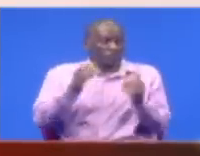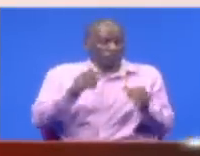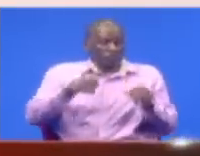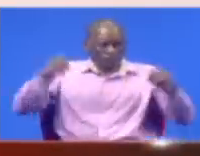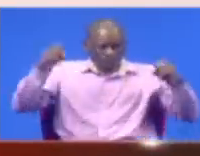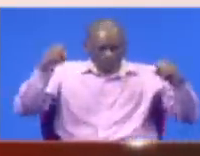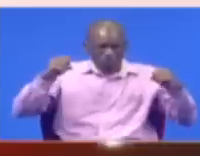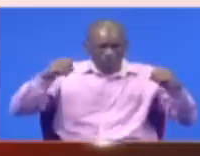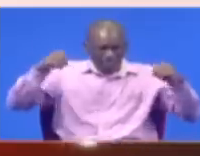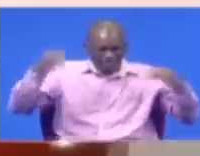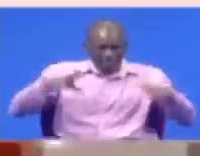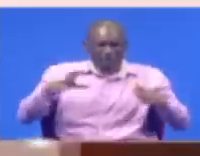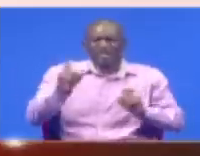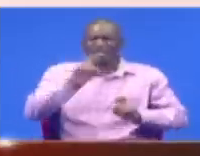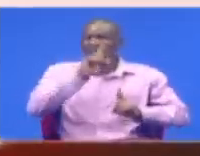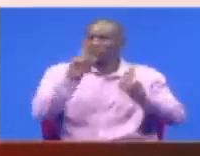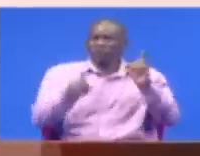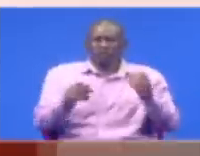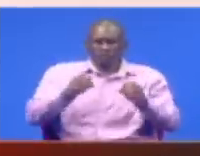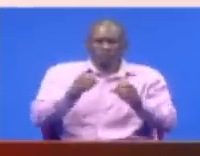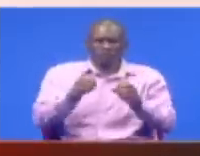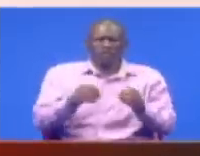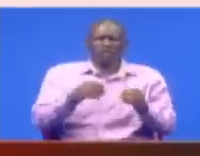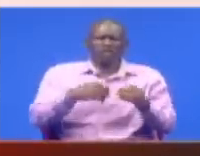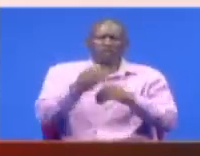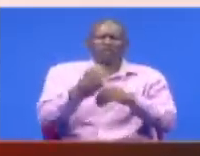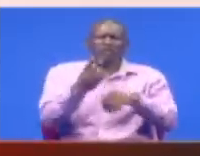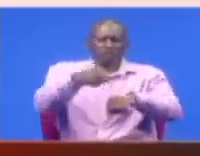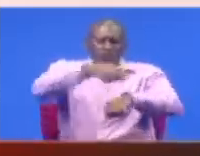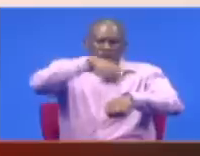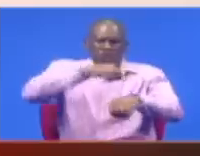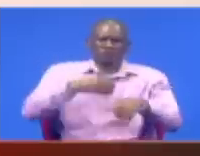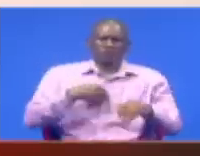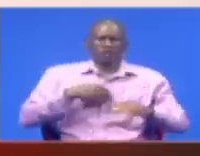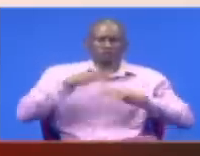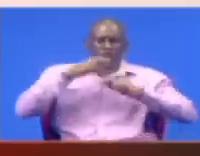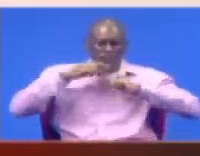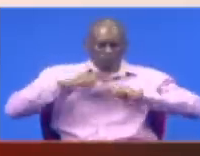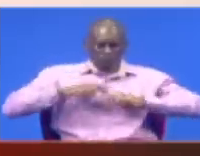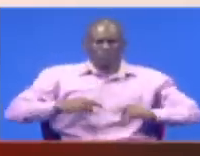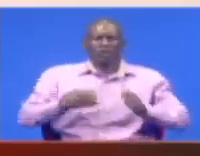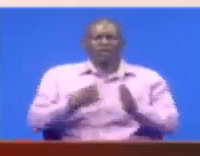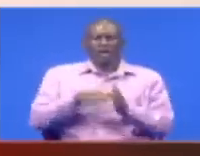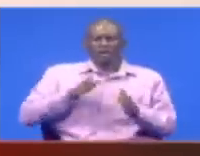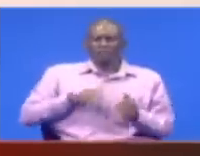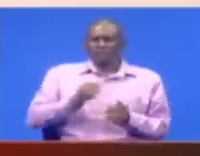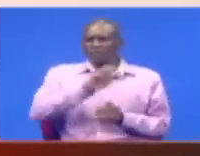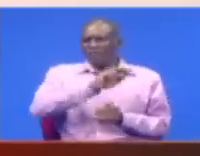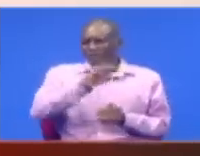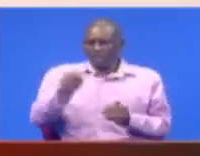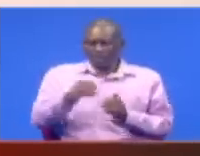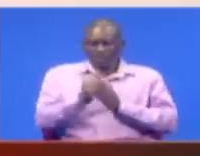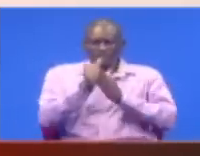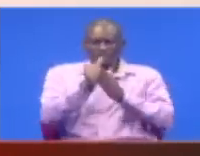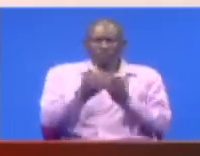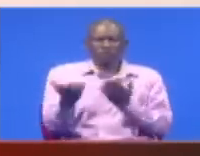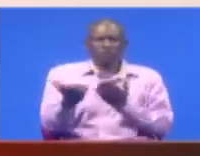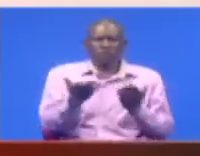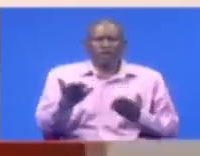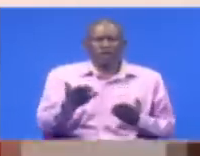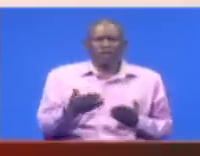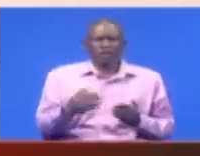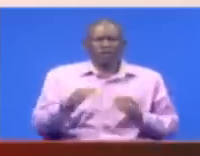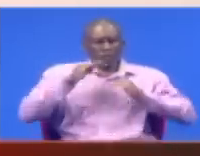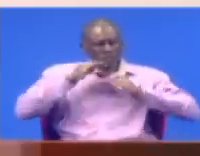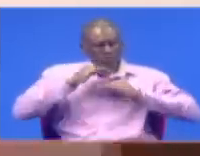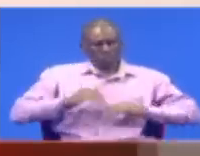clarify. After 2 hours or so, we'll have a short break. And Madam Anna Madi has got you to where you're going to have your